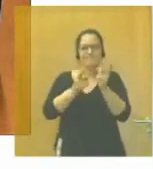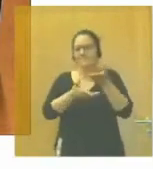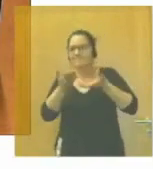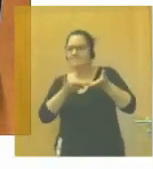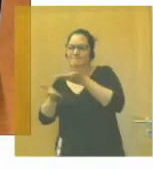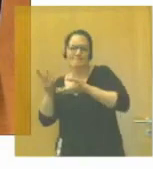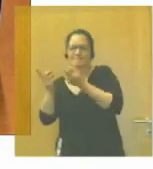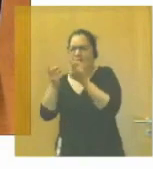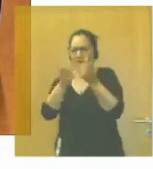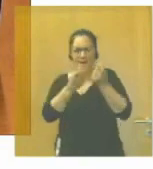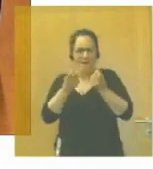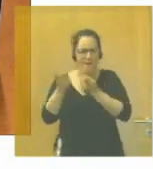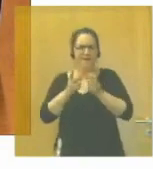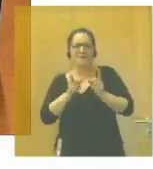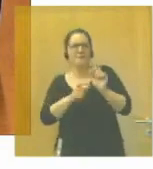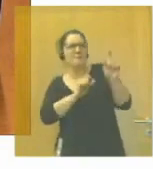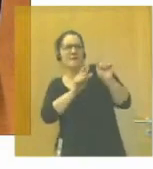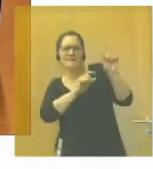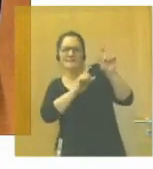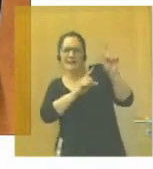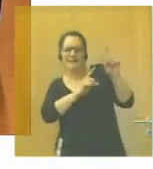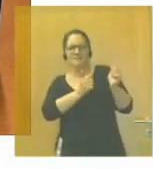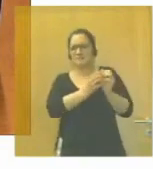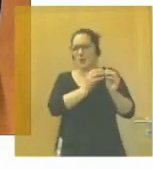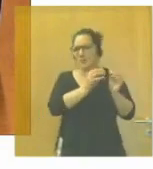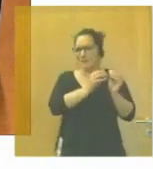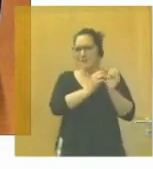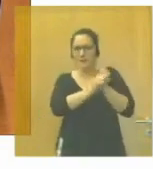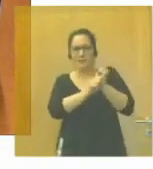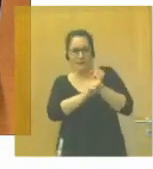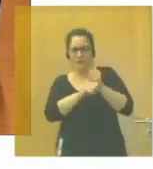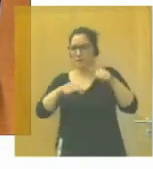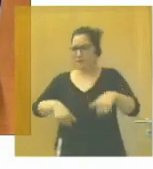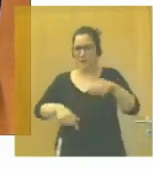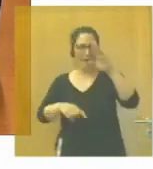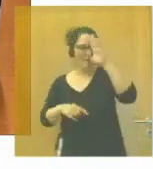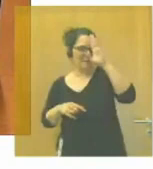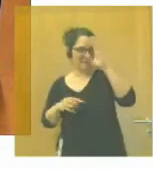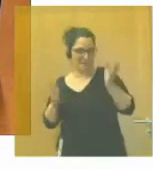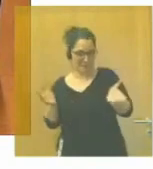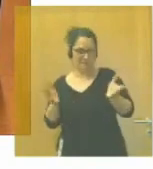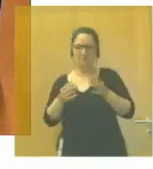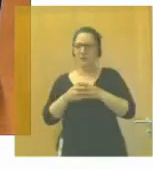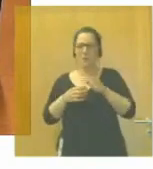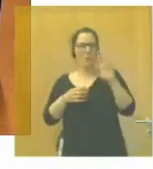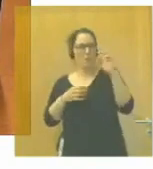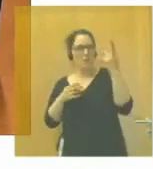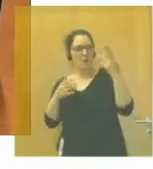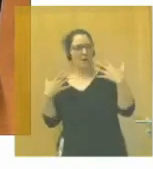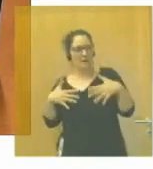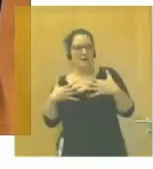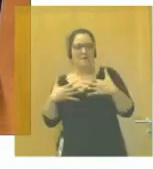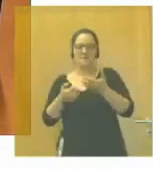about things that I didn't know about. Uruguay's clearly, you've done a lot in the last couple of years, and